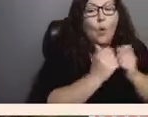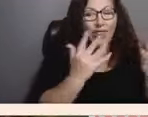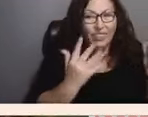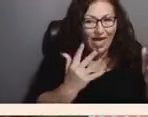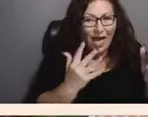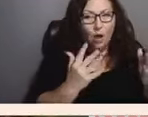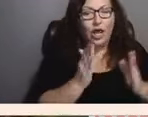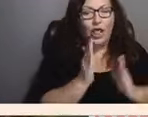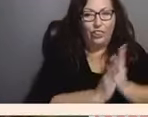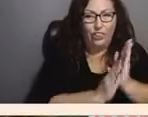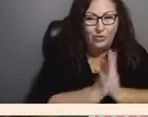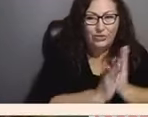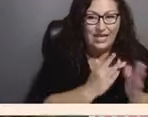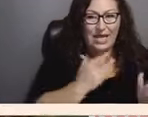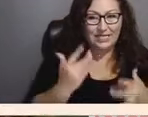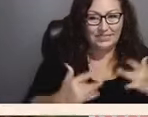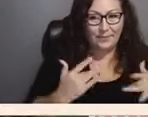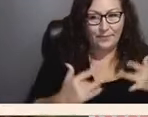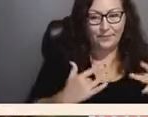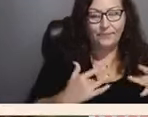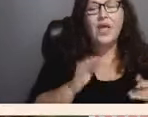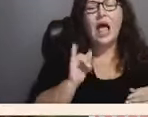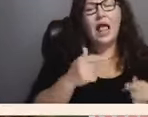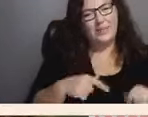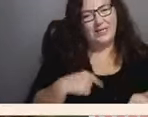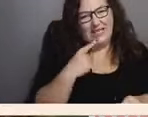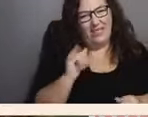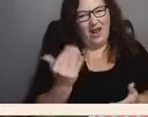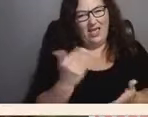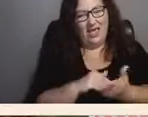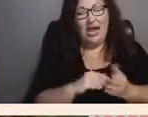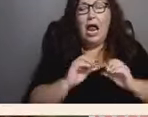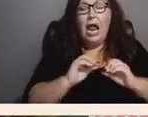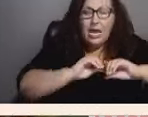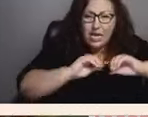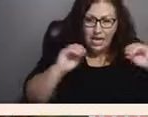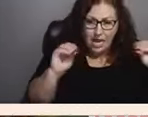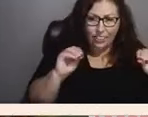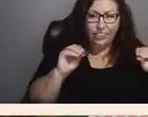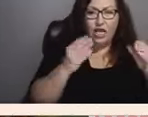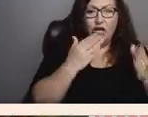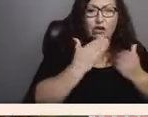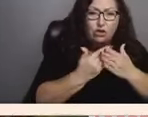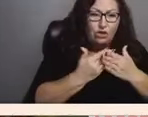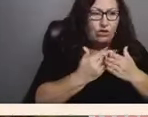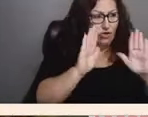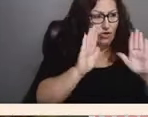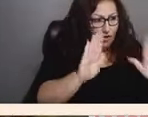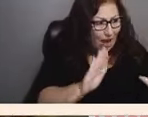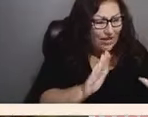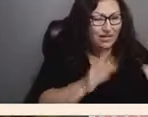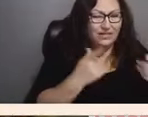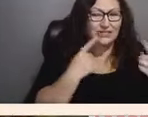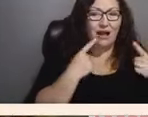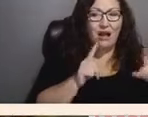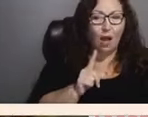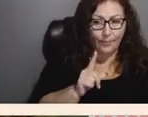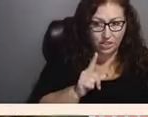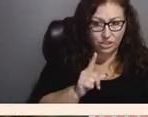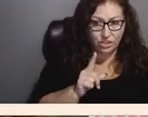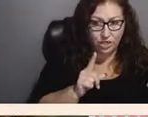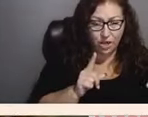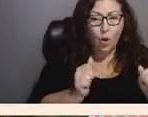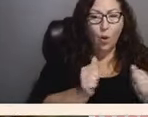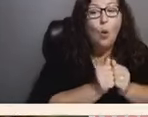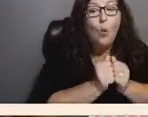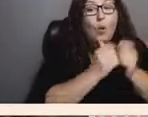enthusiasm. Let me say that once again. Nothing great is ever accomplished